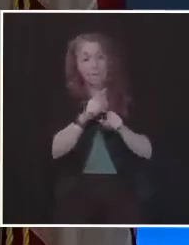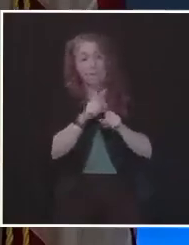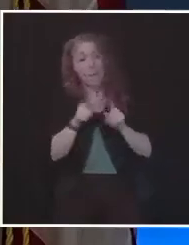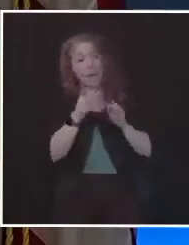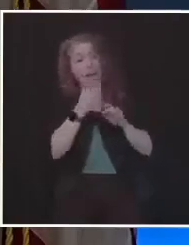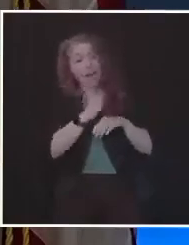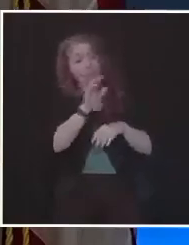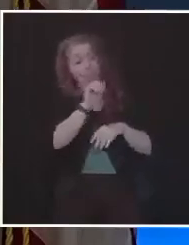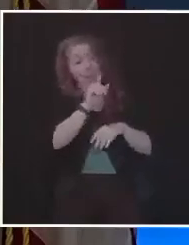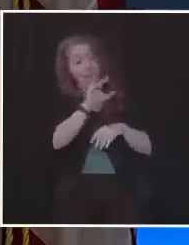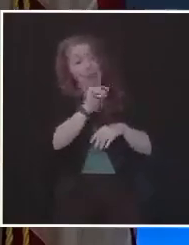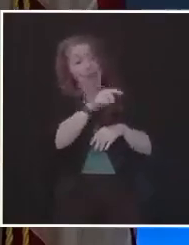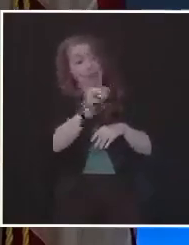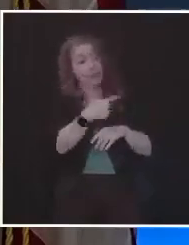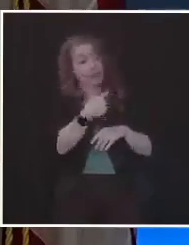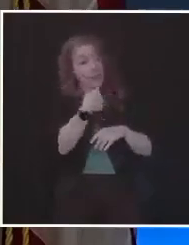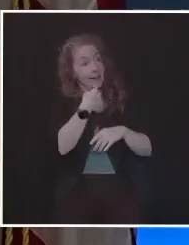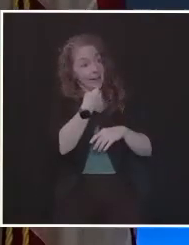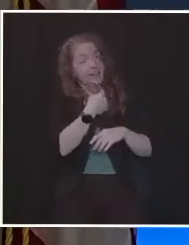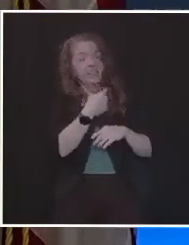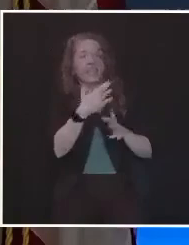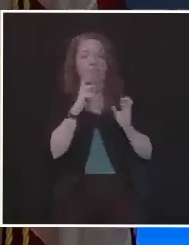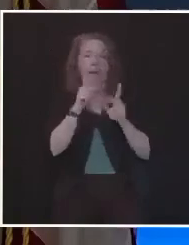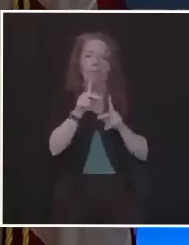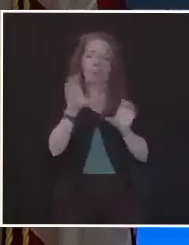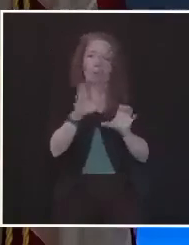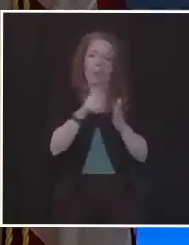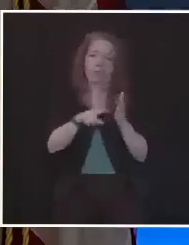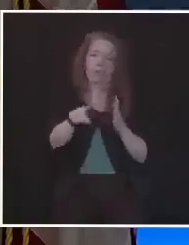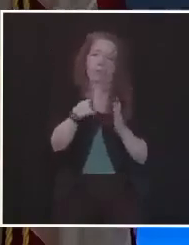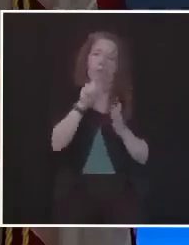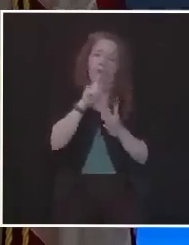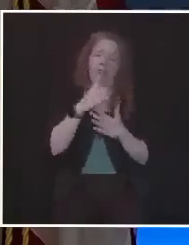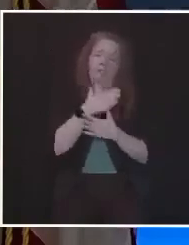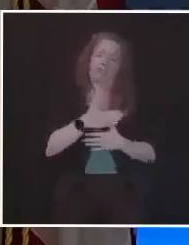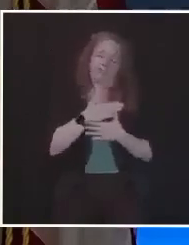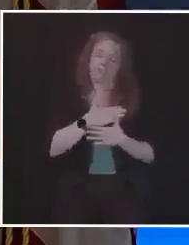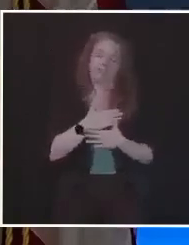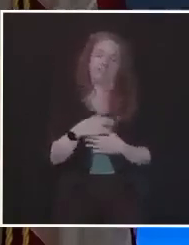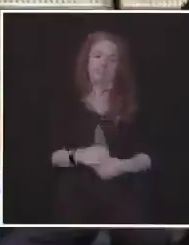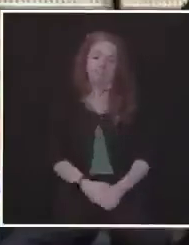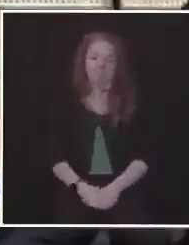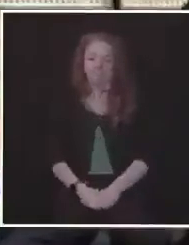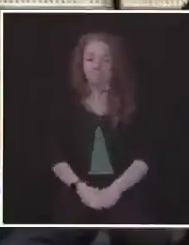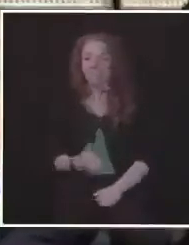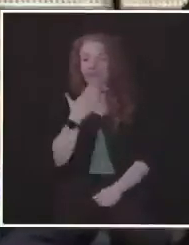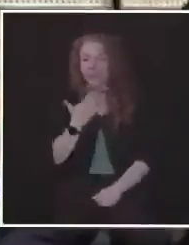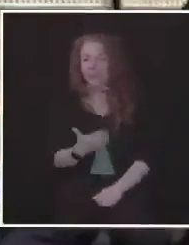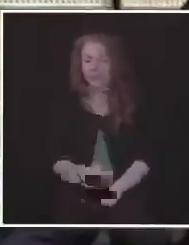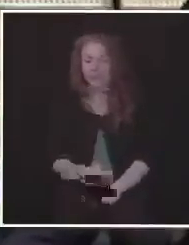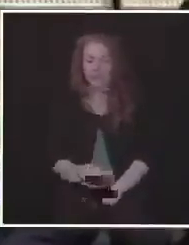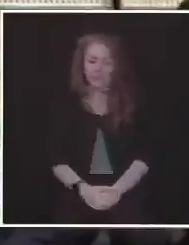get back to doing what we love. Thank you. Great job.